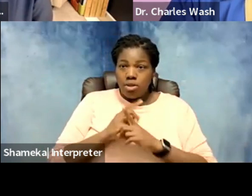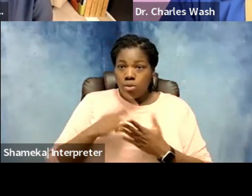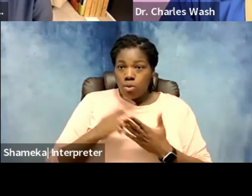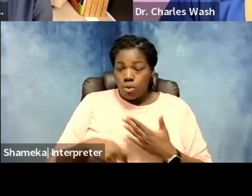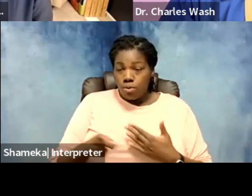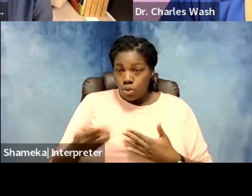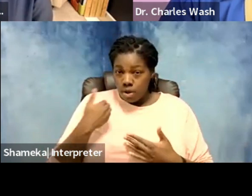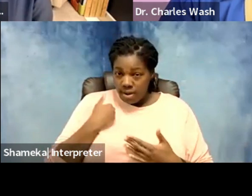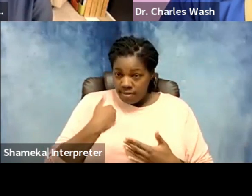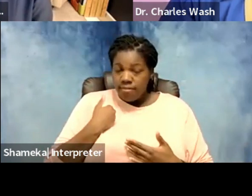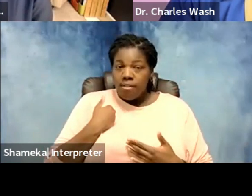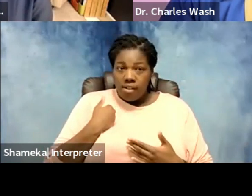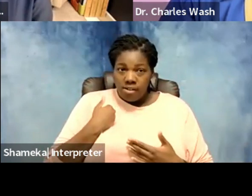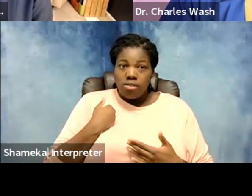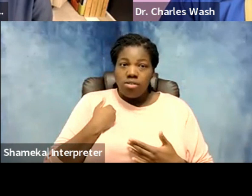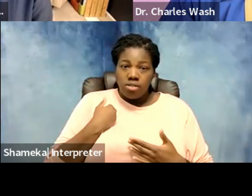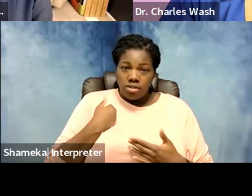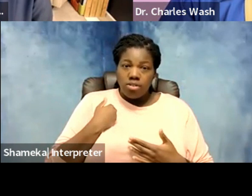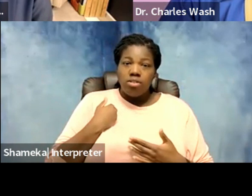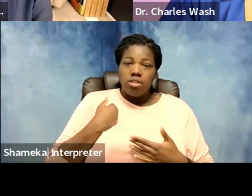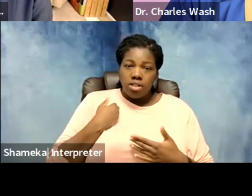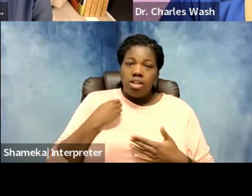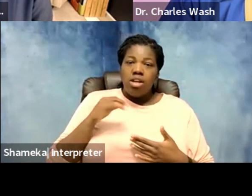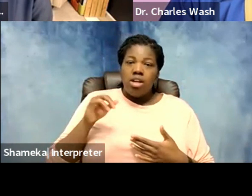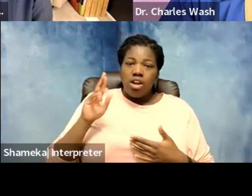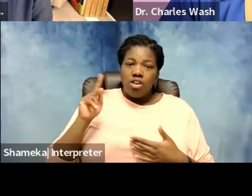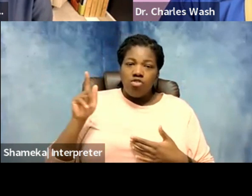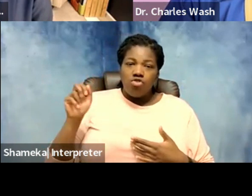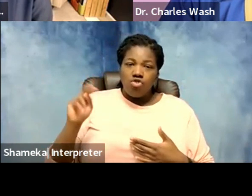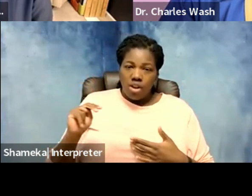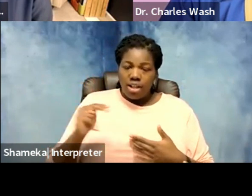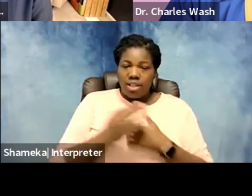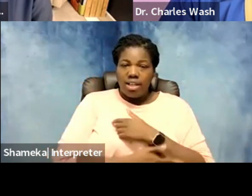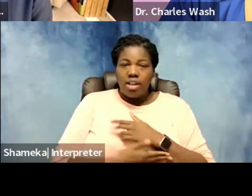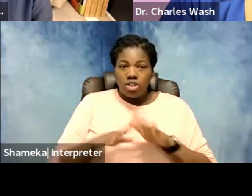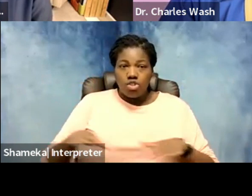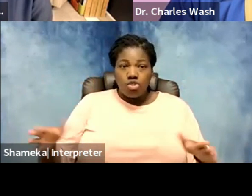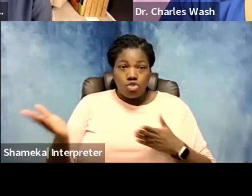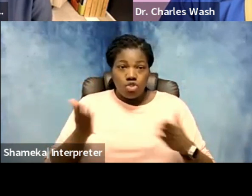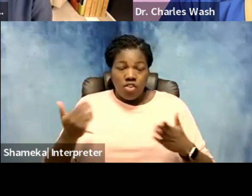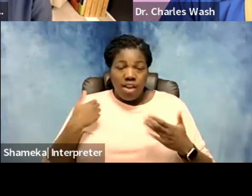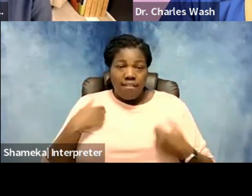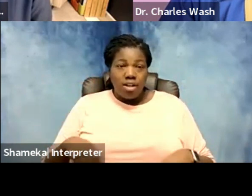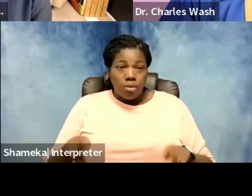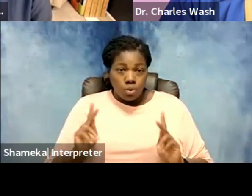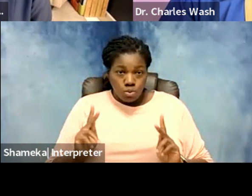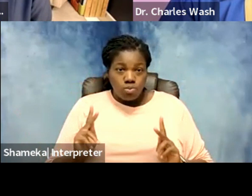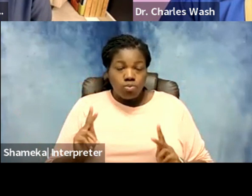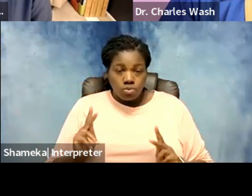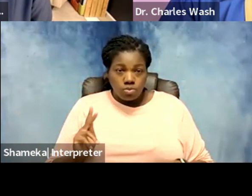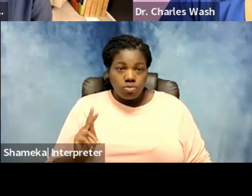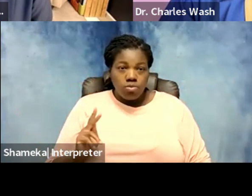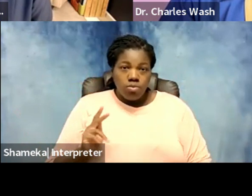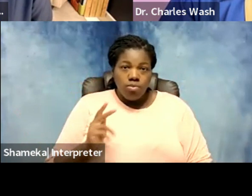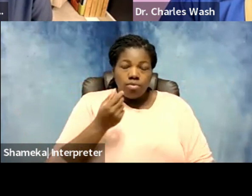have at Franklin County Children's Services, and being able to, I have this opportunity to, you know, every